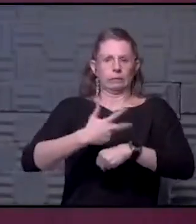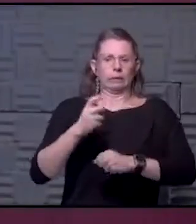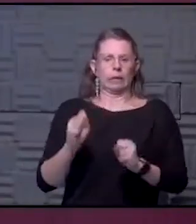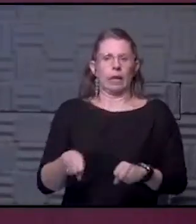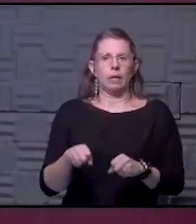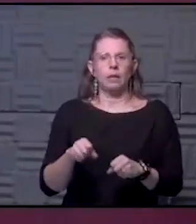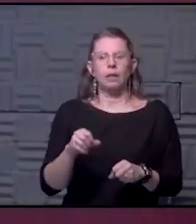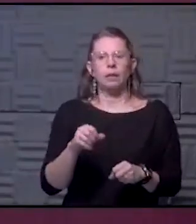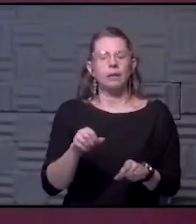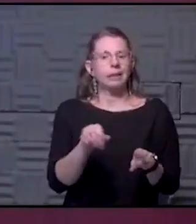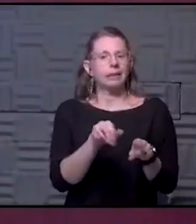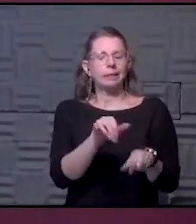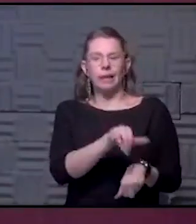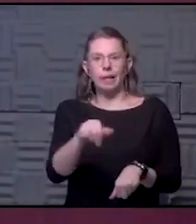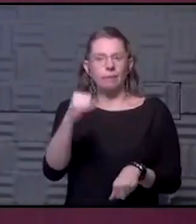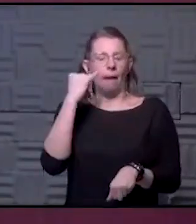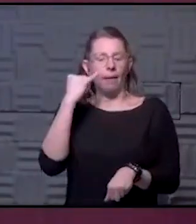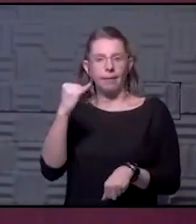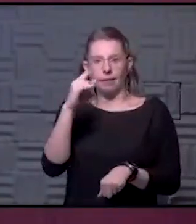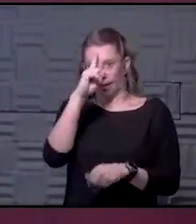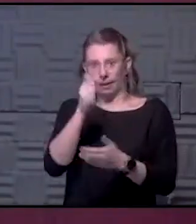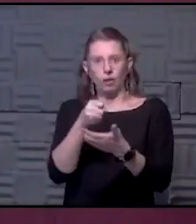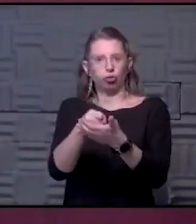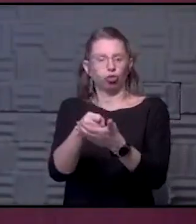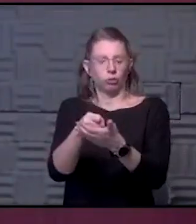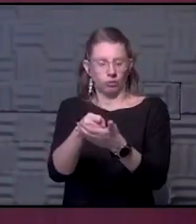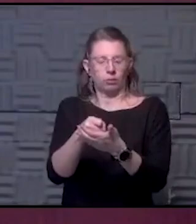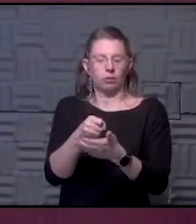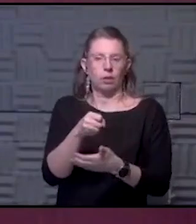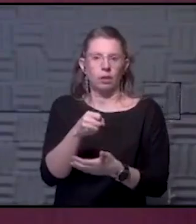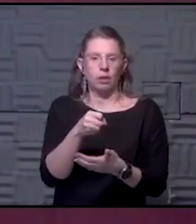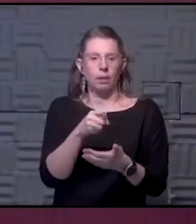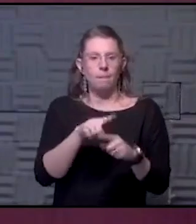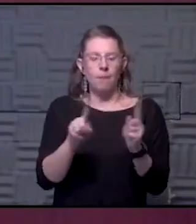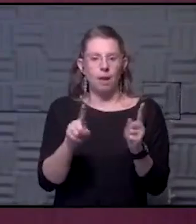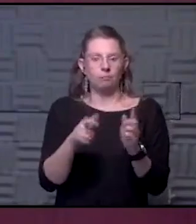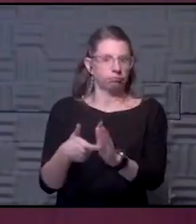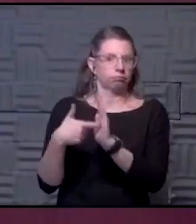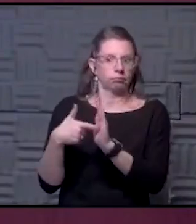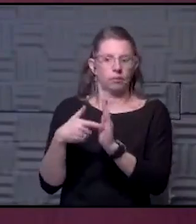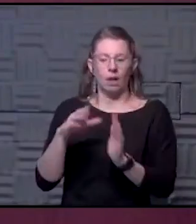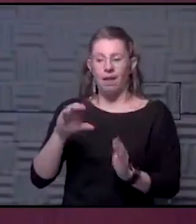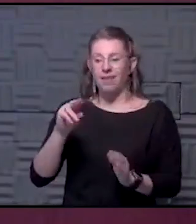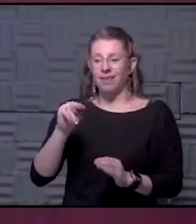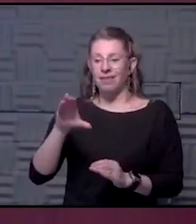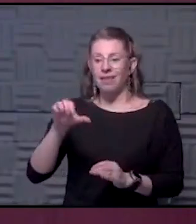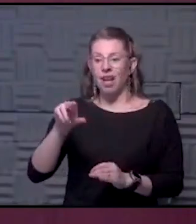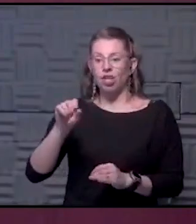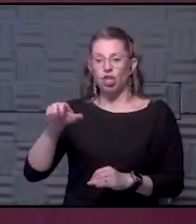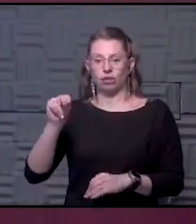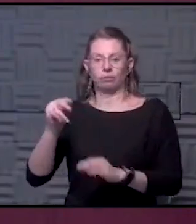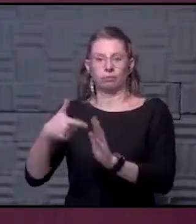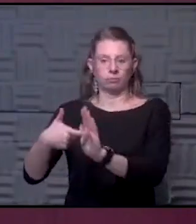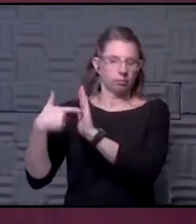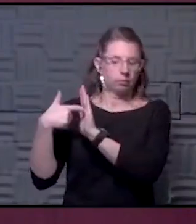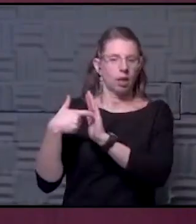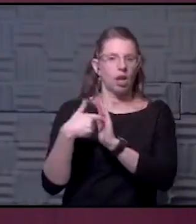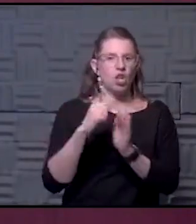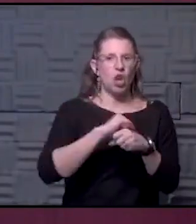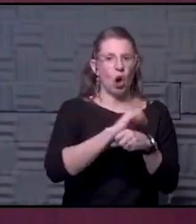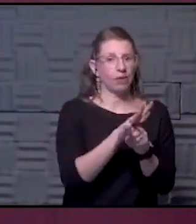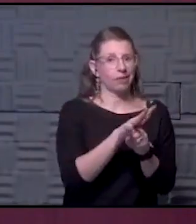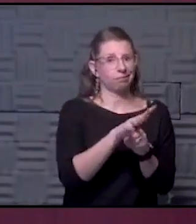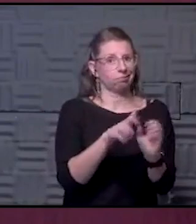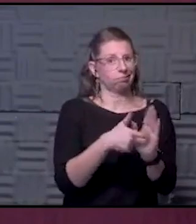like the concussion return to play. It's very similar to that. The difference is it's not mandated. You know, the concussion return to play is mandatory. And